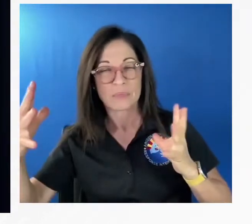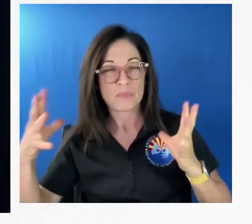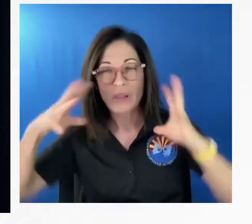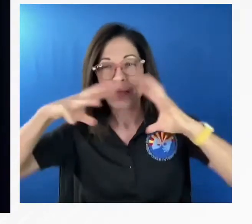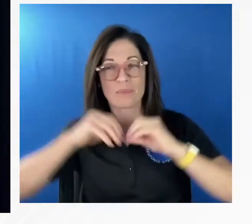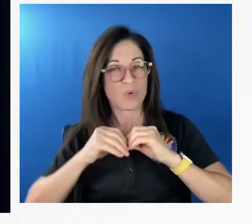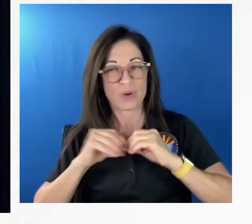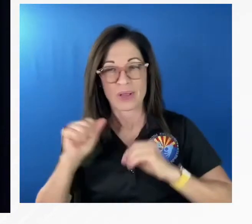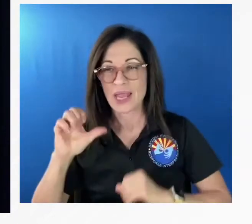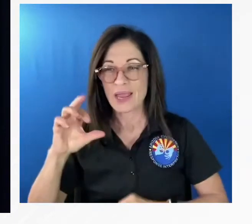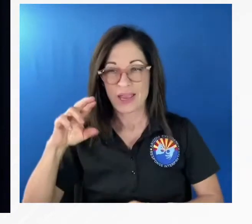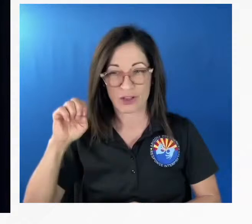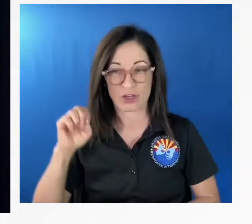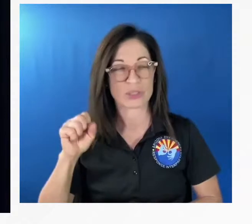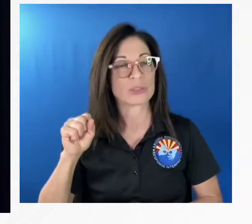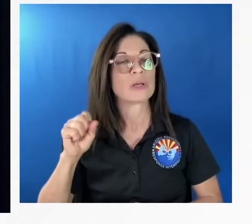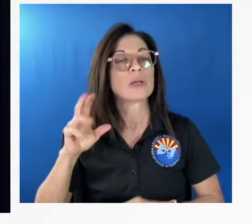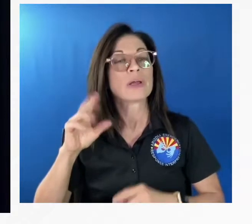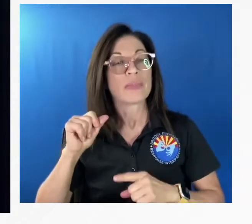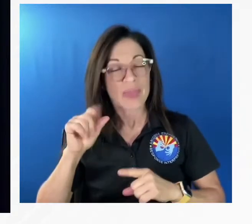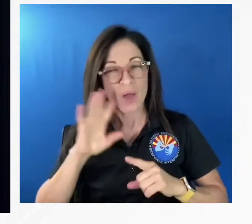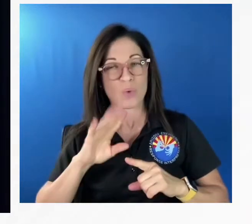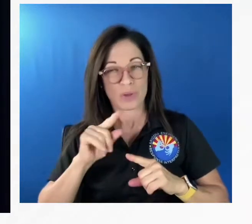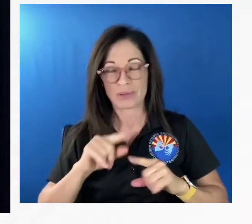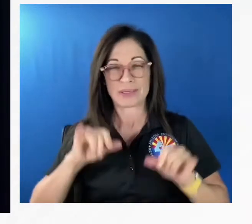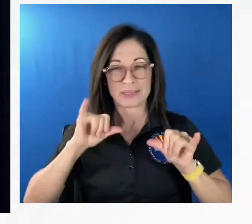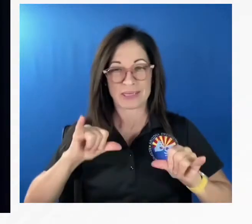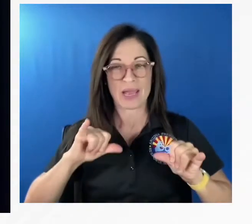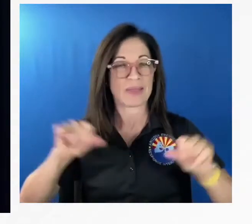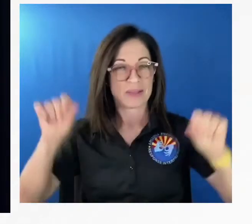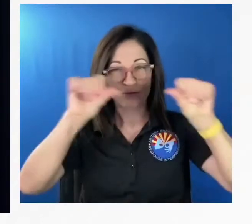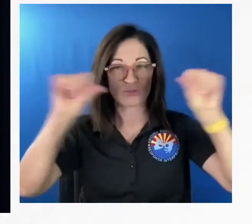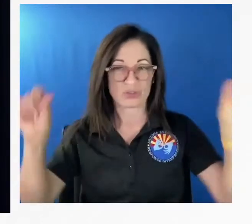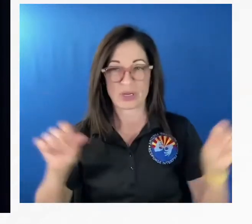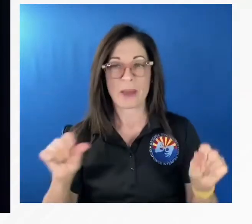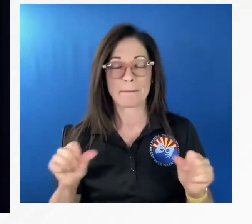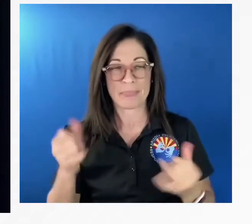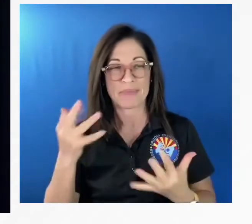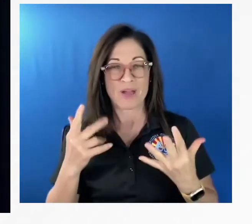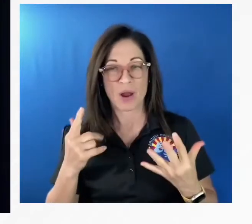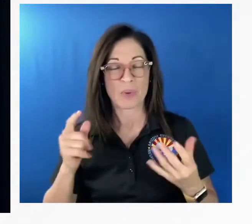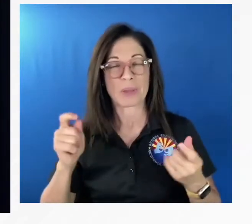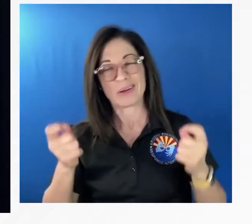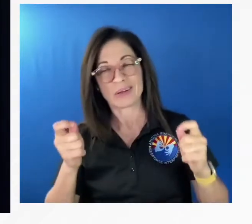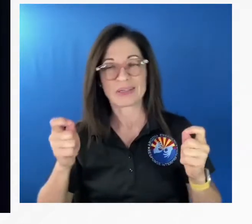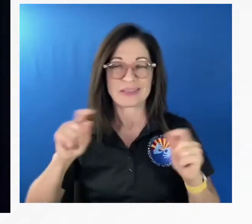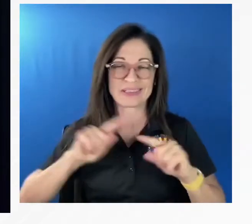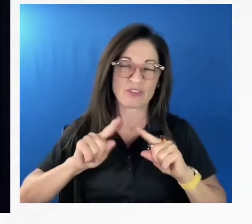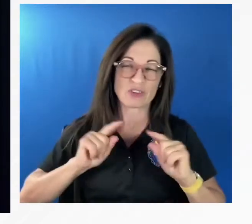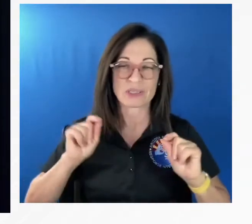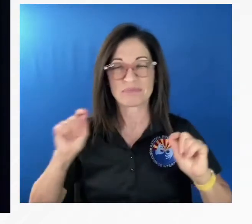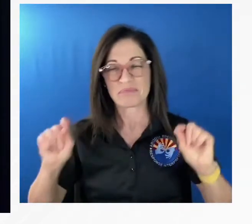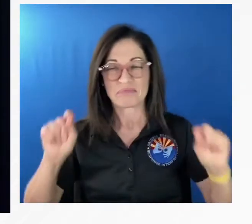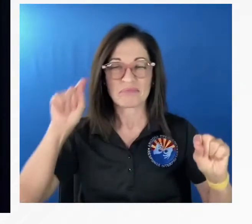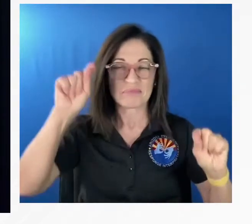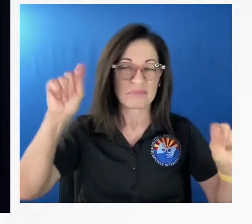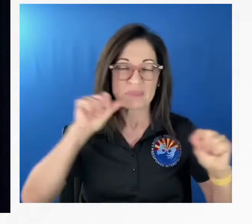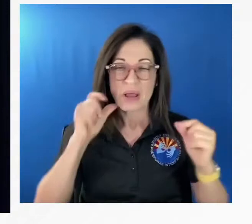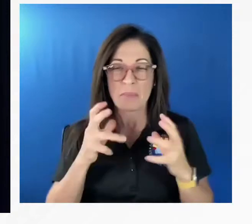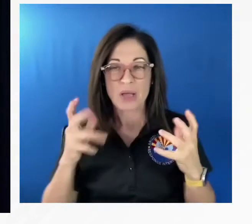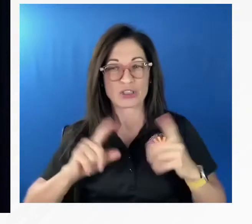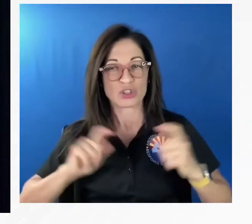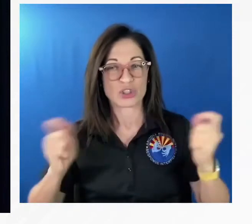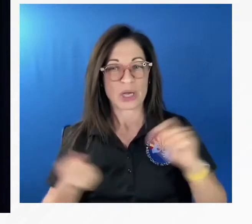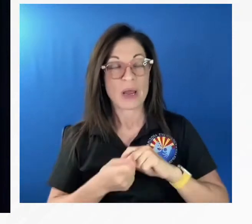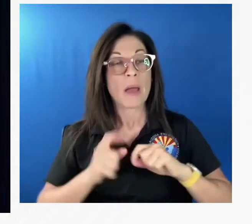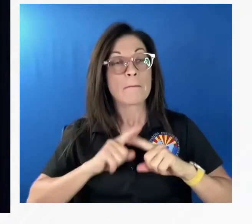it, this will be the footprint of the fire, with little tweaks and adjustments. If the fire does come out of